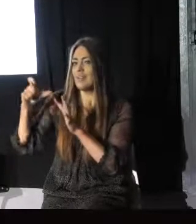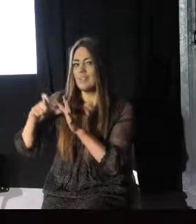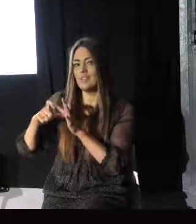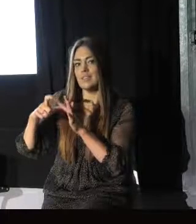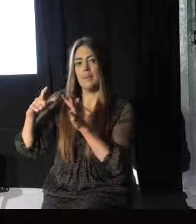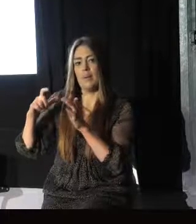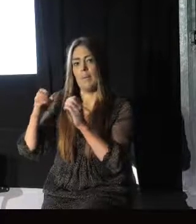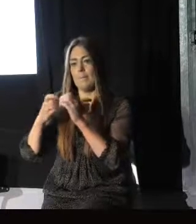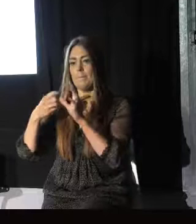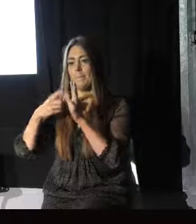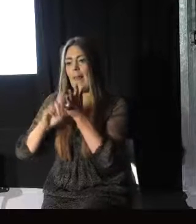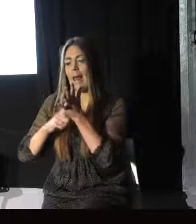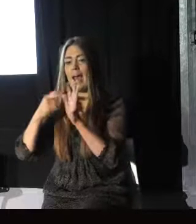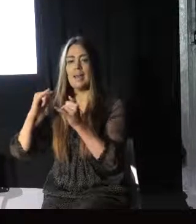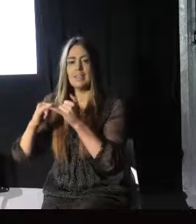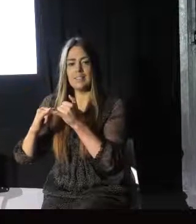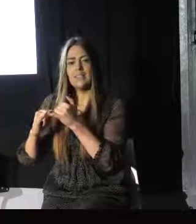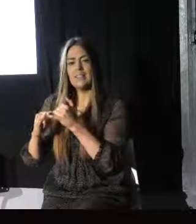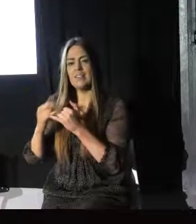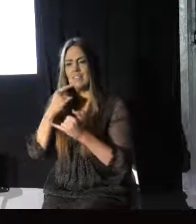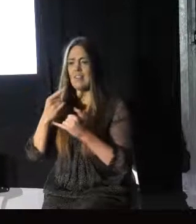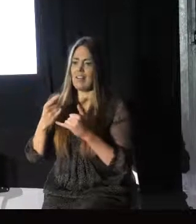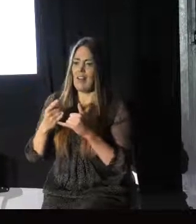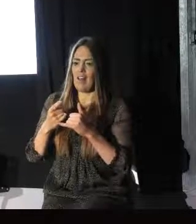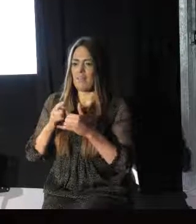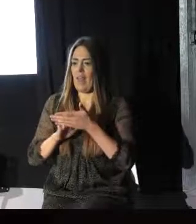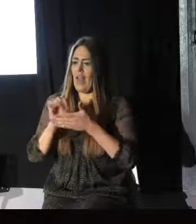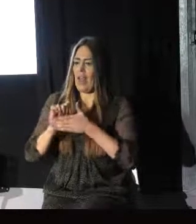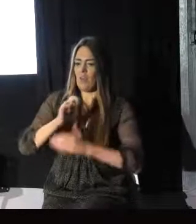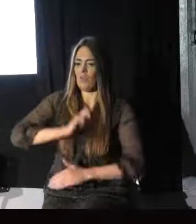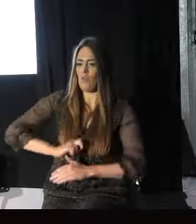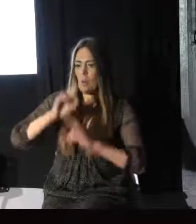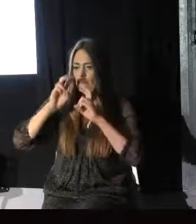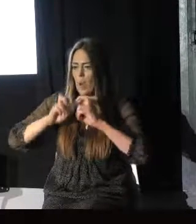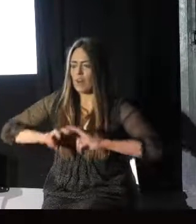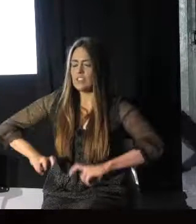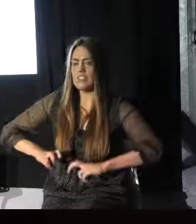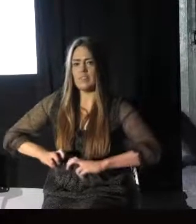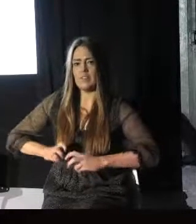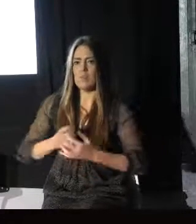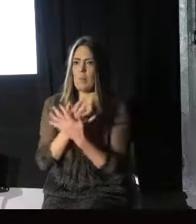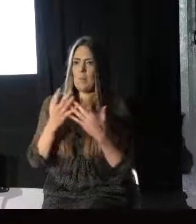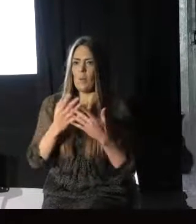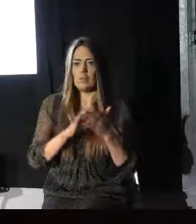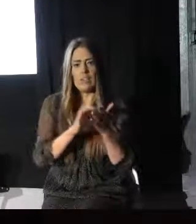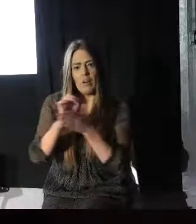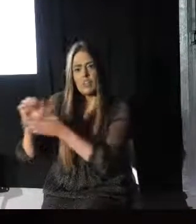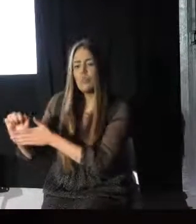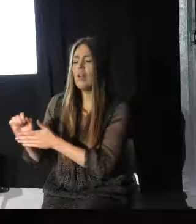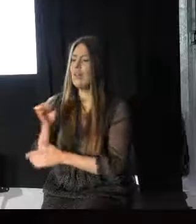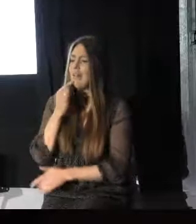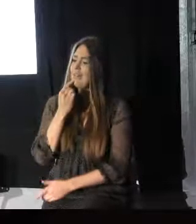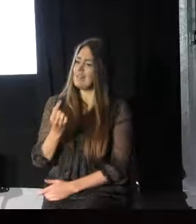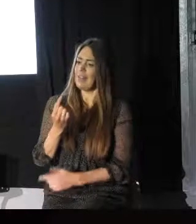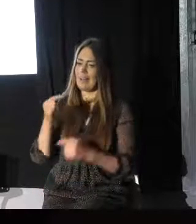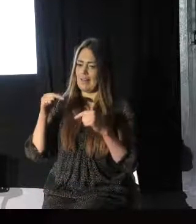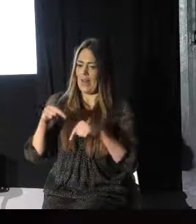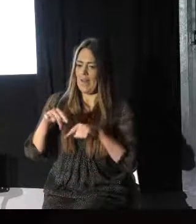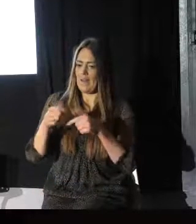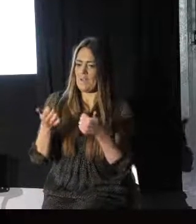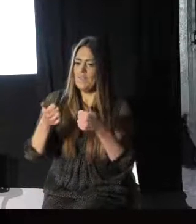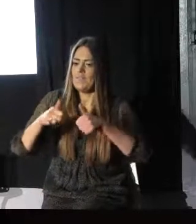anthropology that argued that anthropology was somehow inherently multicultural. But that fix as being, well, if we